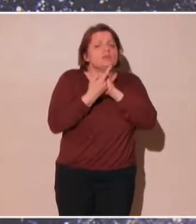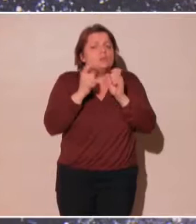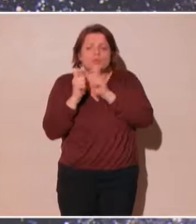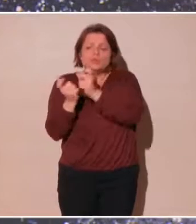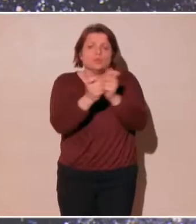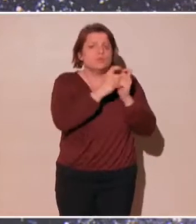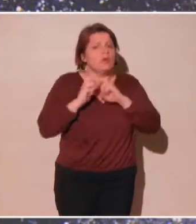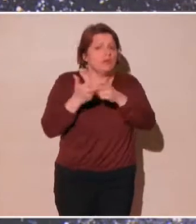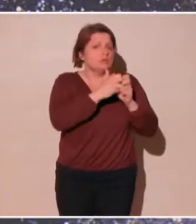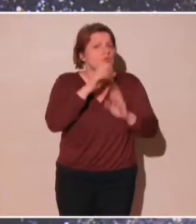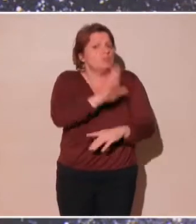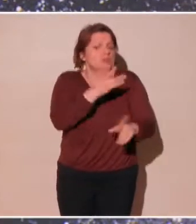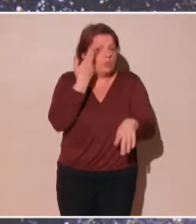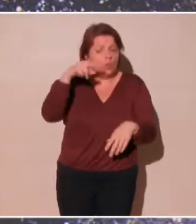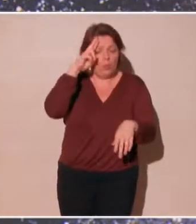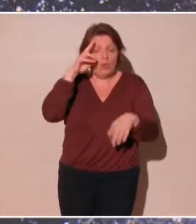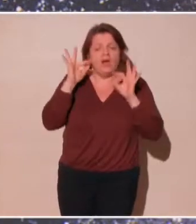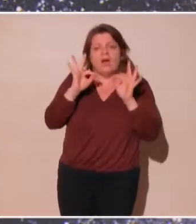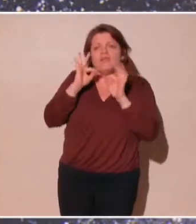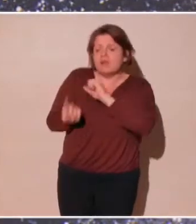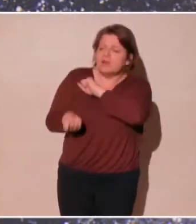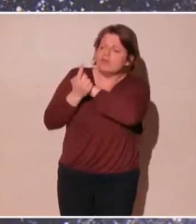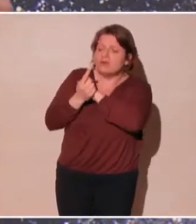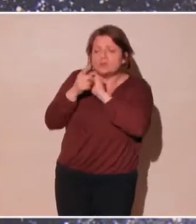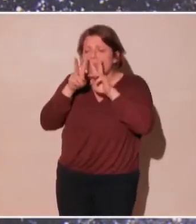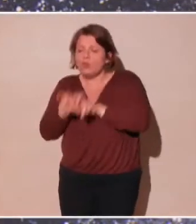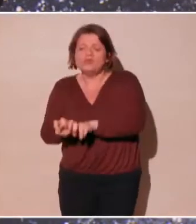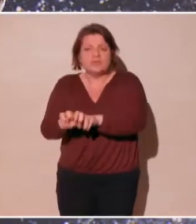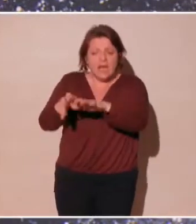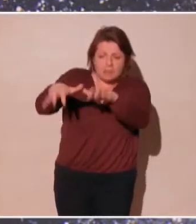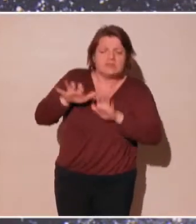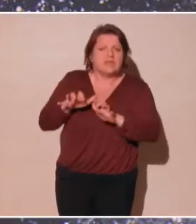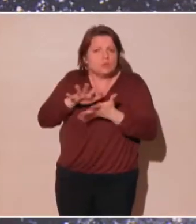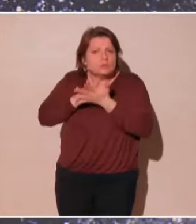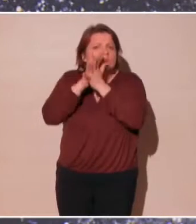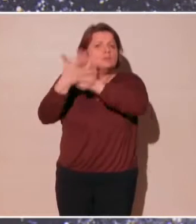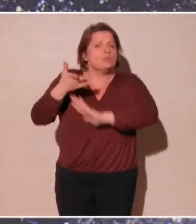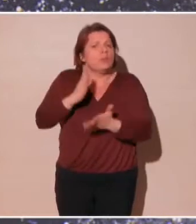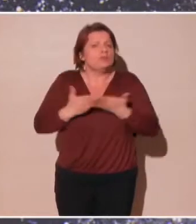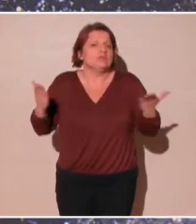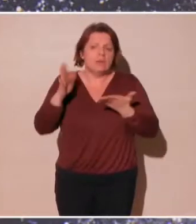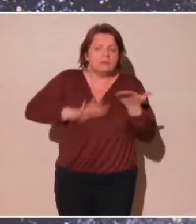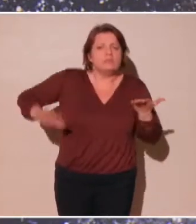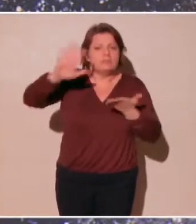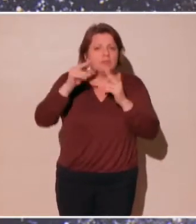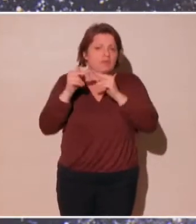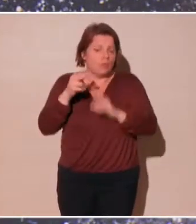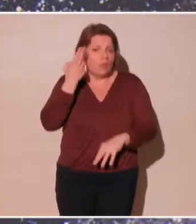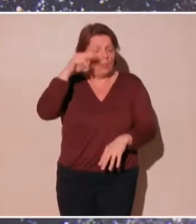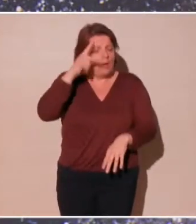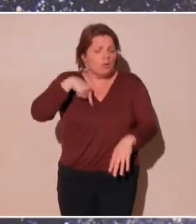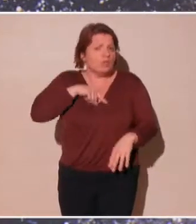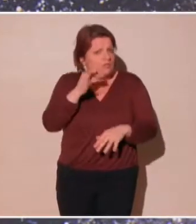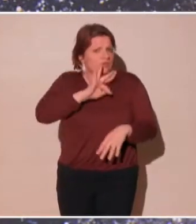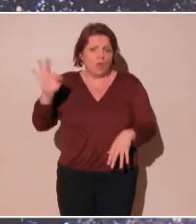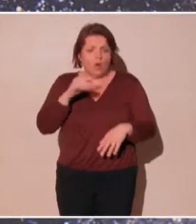disruptive innovations for in terms of administrative terms, and to support ambition and organization. And